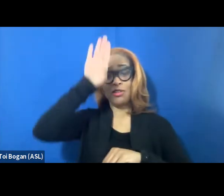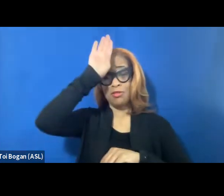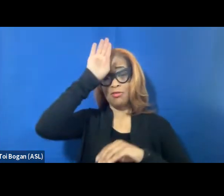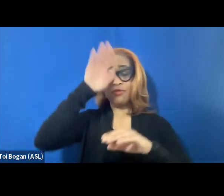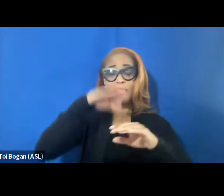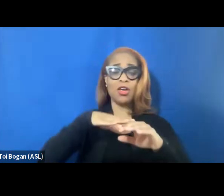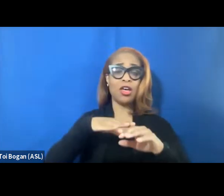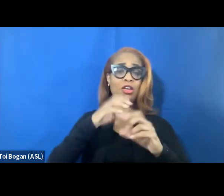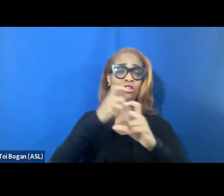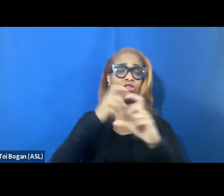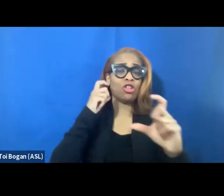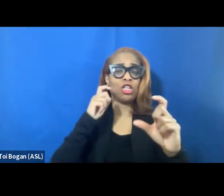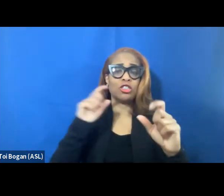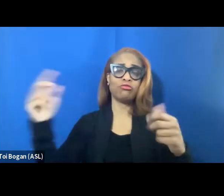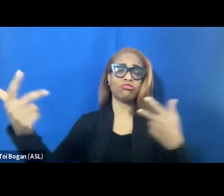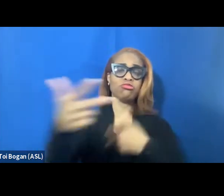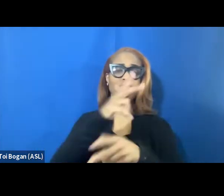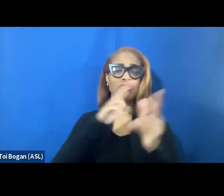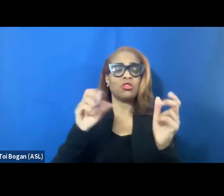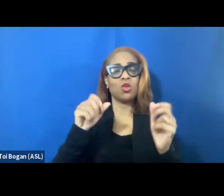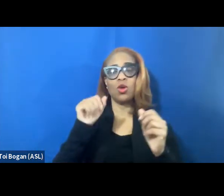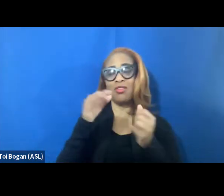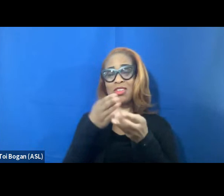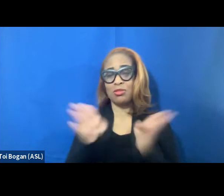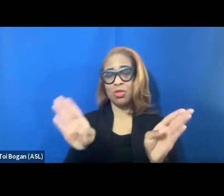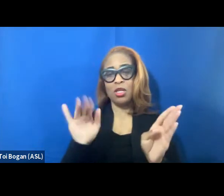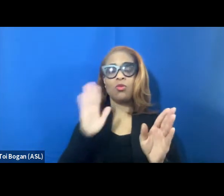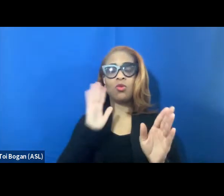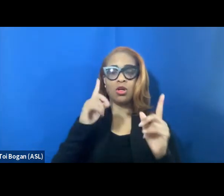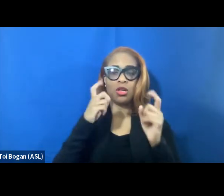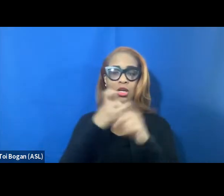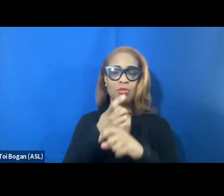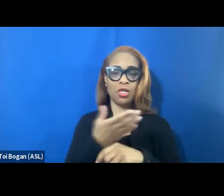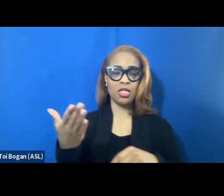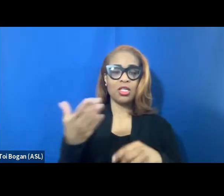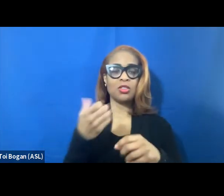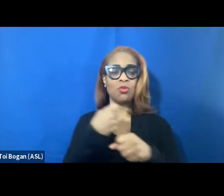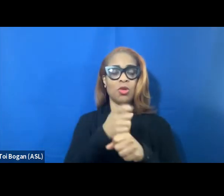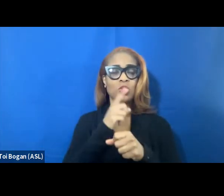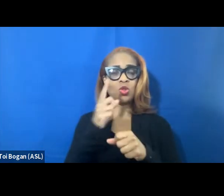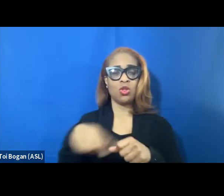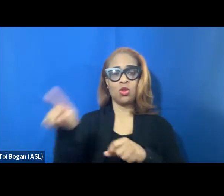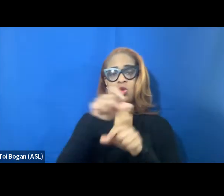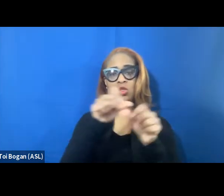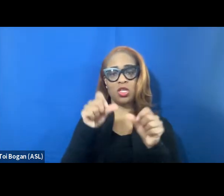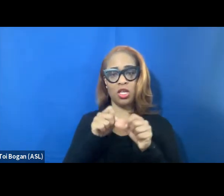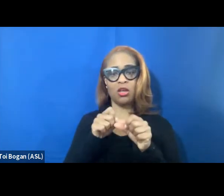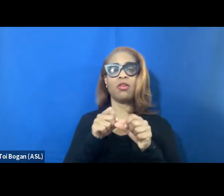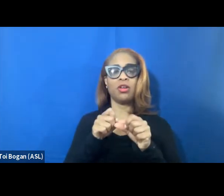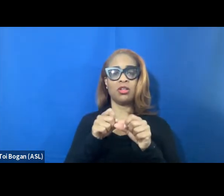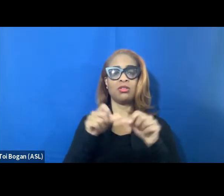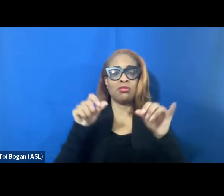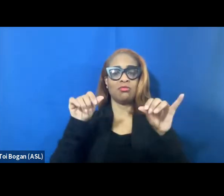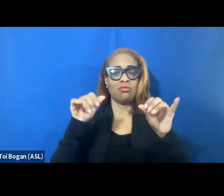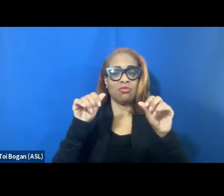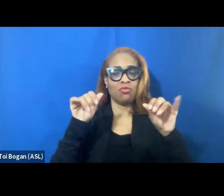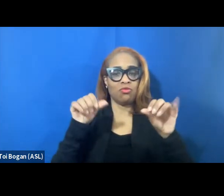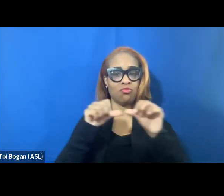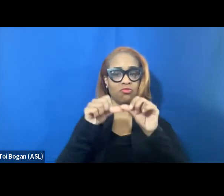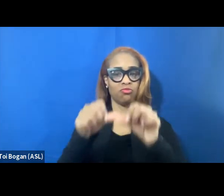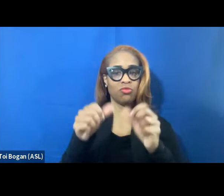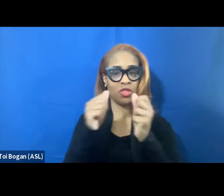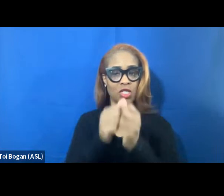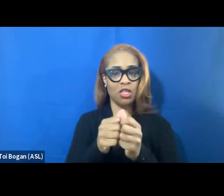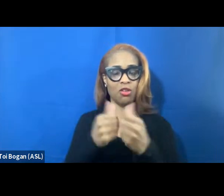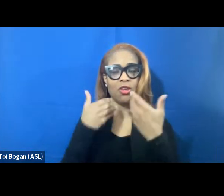that would just further complicate things throughout the area and making sure that these areas are commonalities and stay together is very important so i